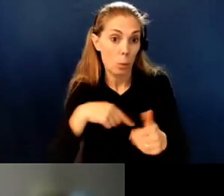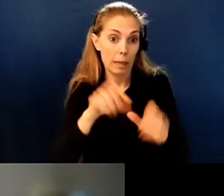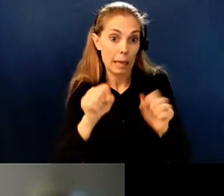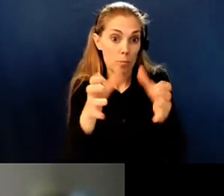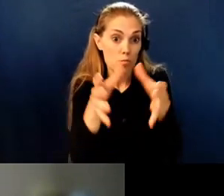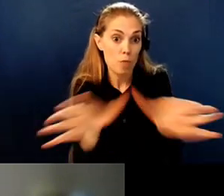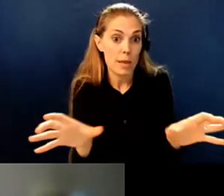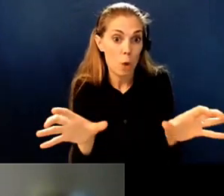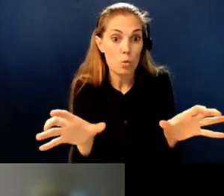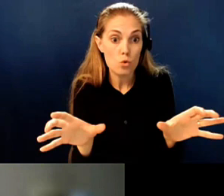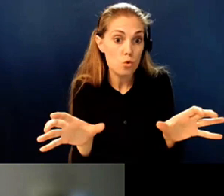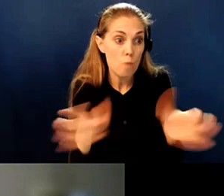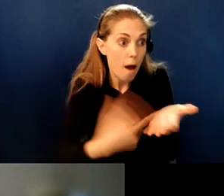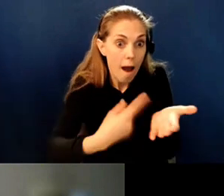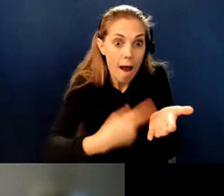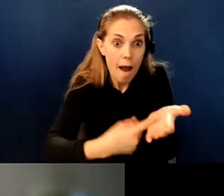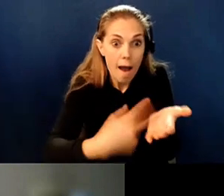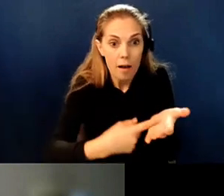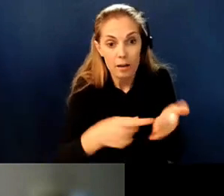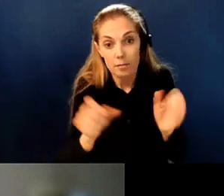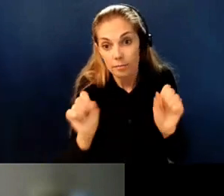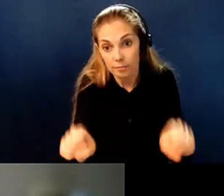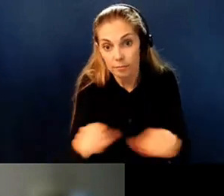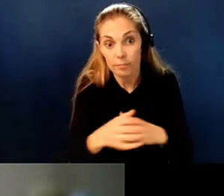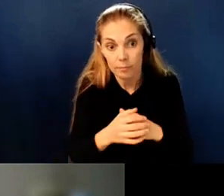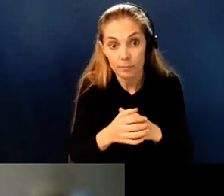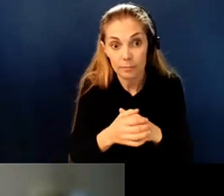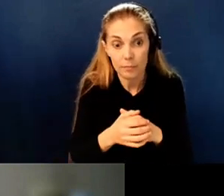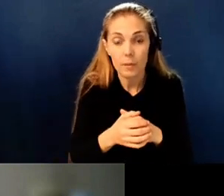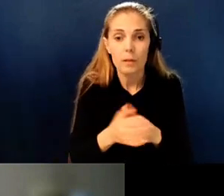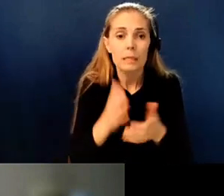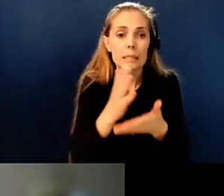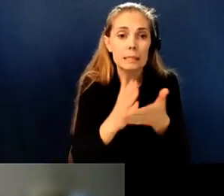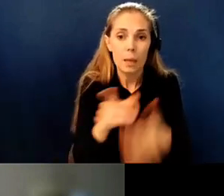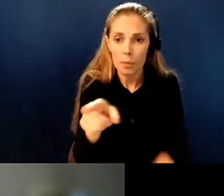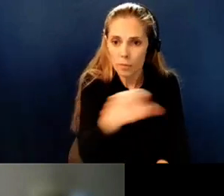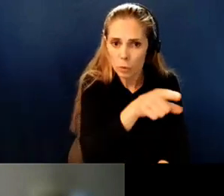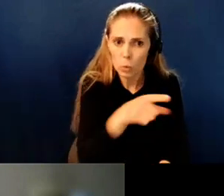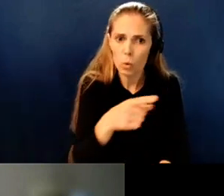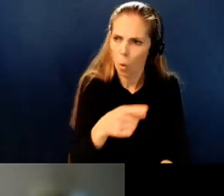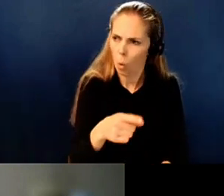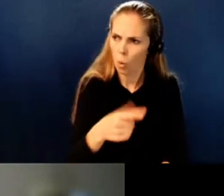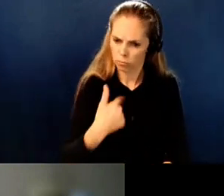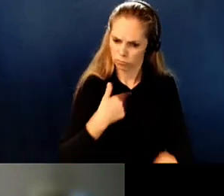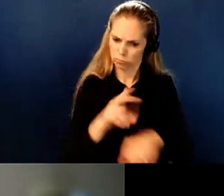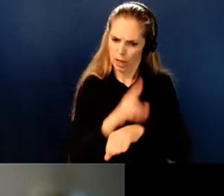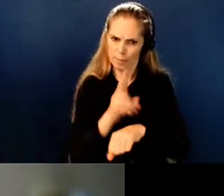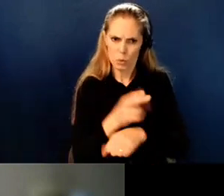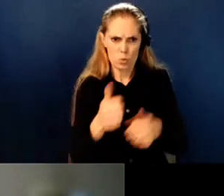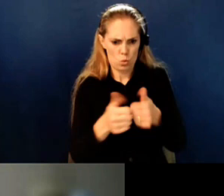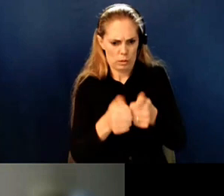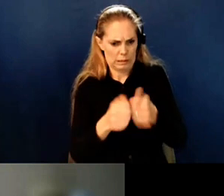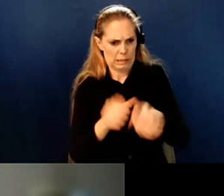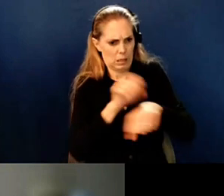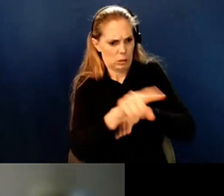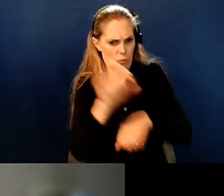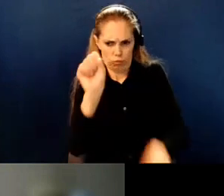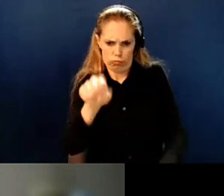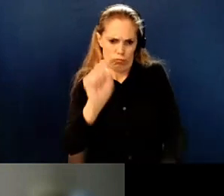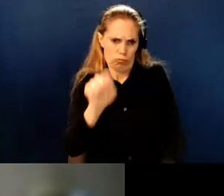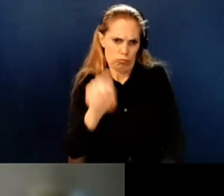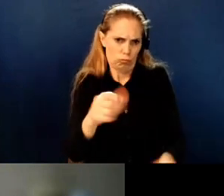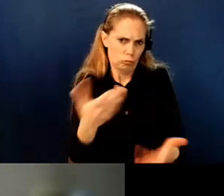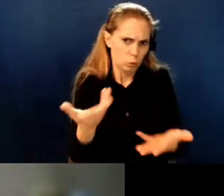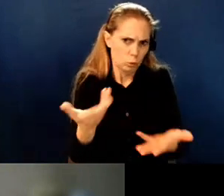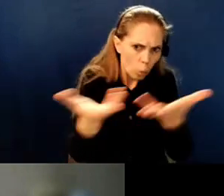talk to each other. So I know some of you mentioned that you have been using texting and it may have worked in a different way. So it's a chance